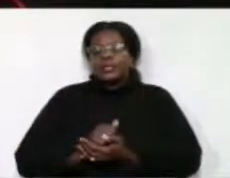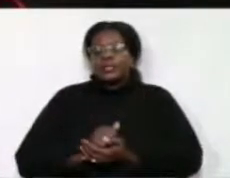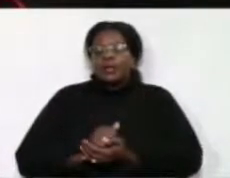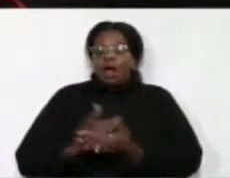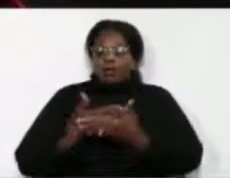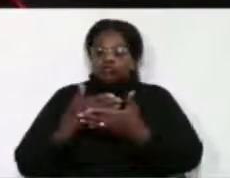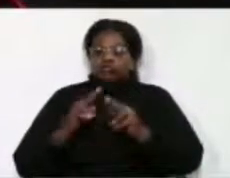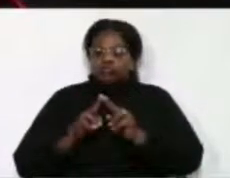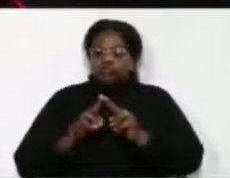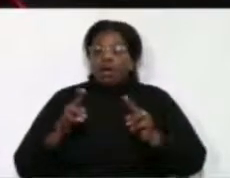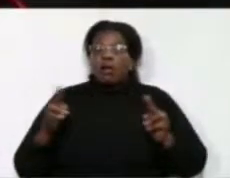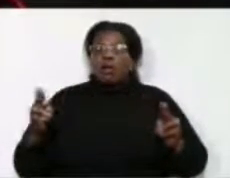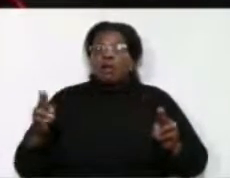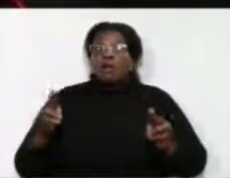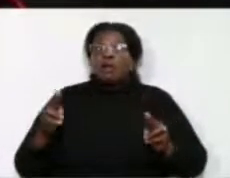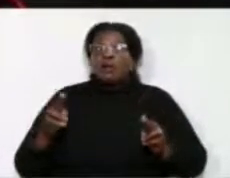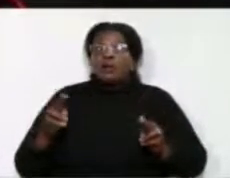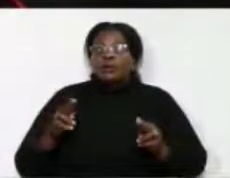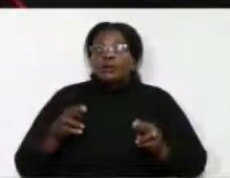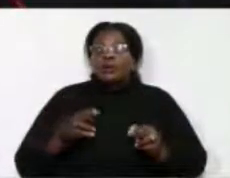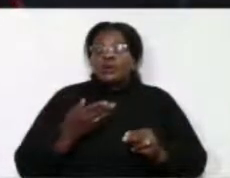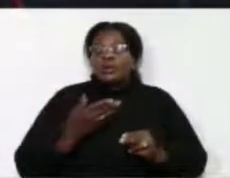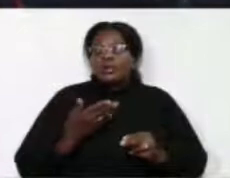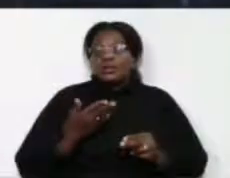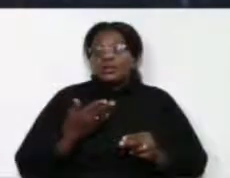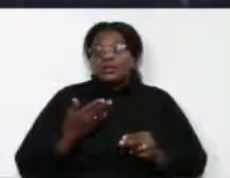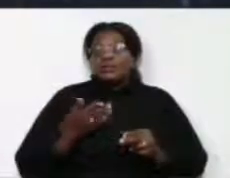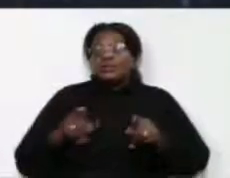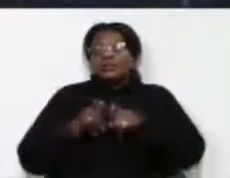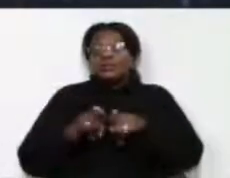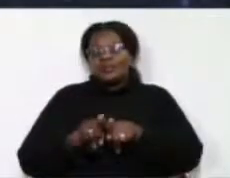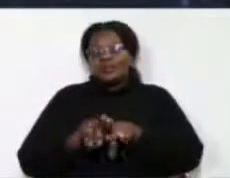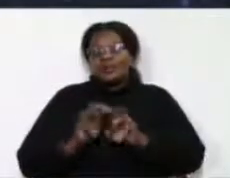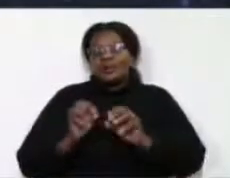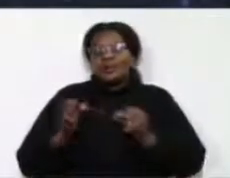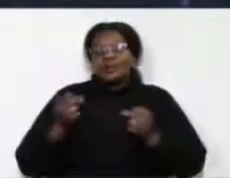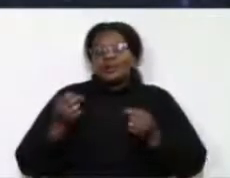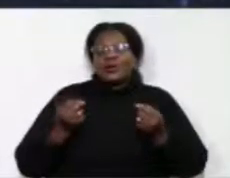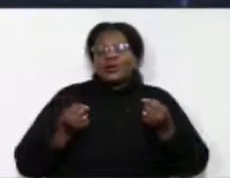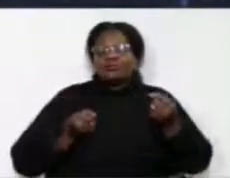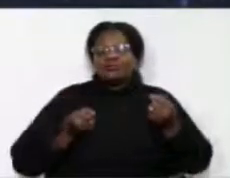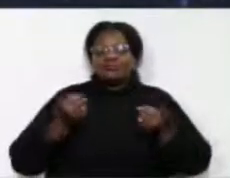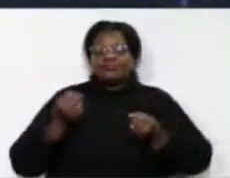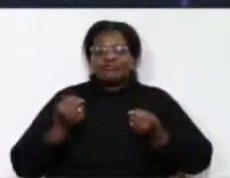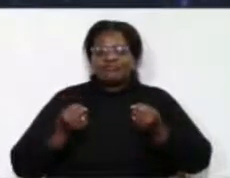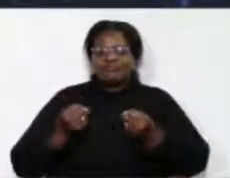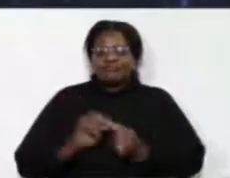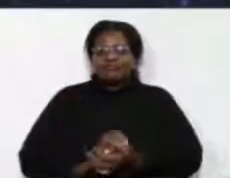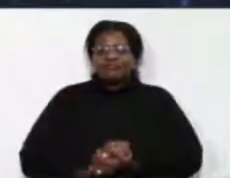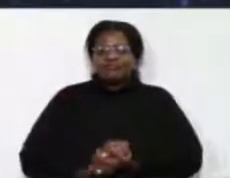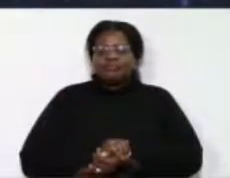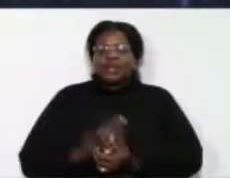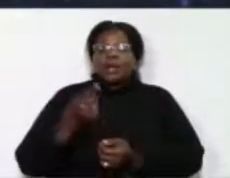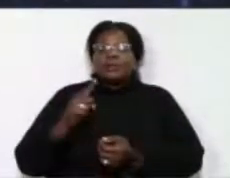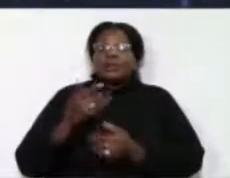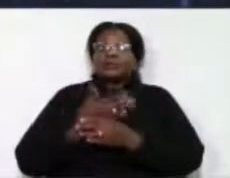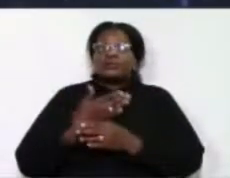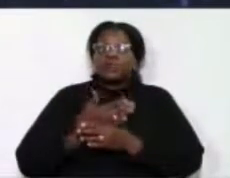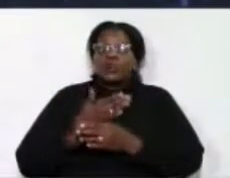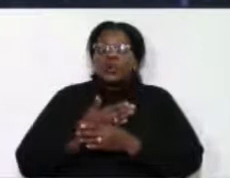descriptions are. It's like you're running the whole show, but you're the driver or something. Yeah. But I think those job descriptions are there.